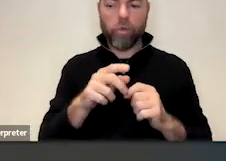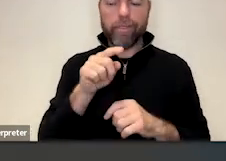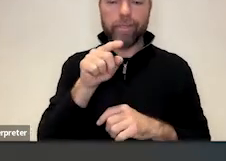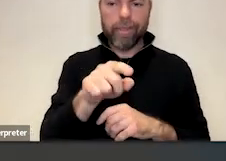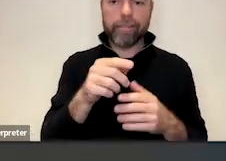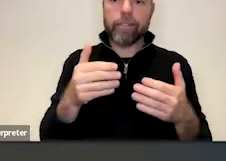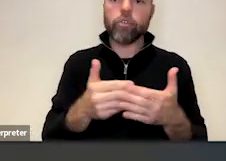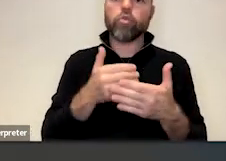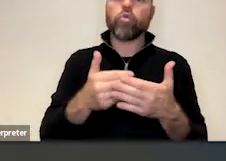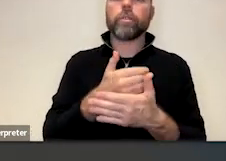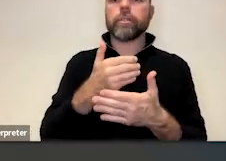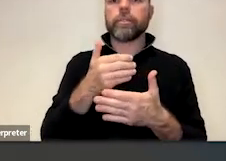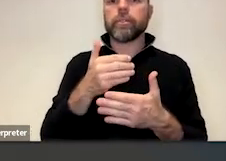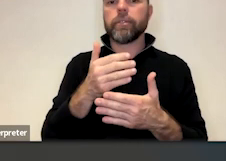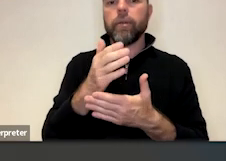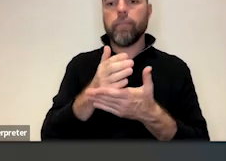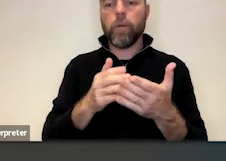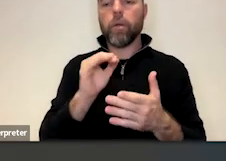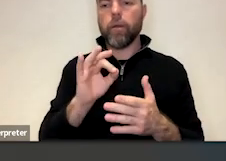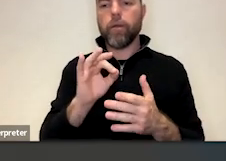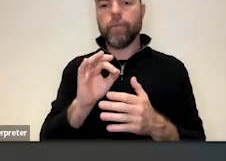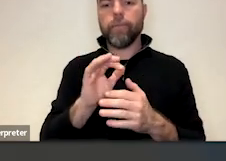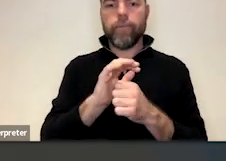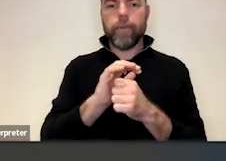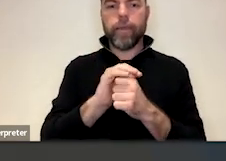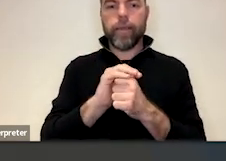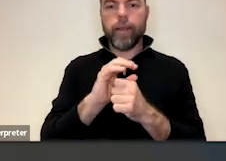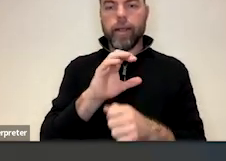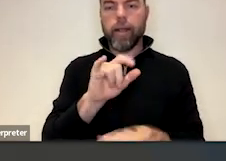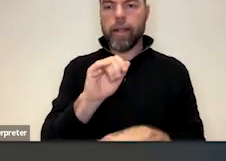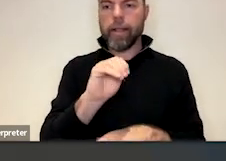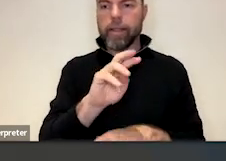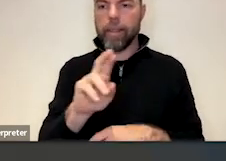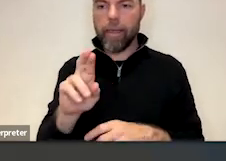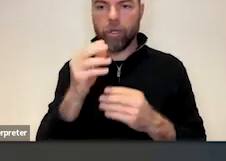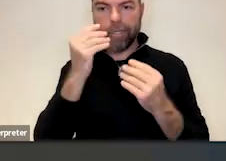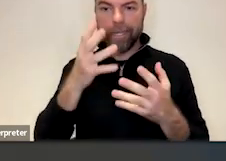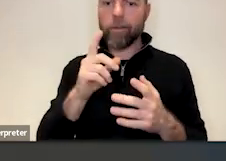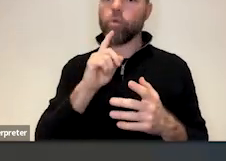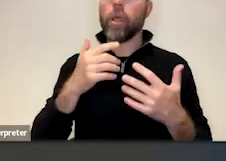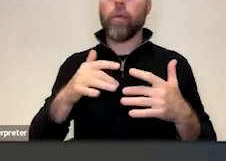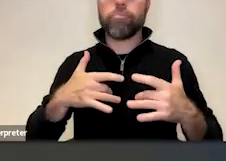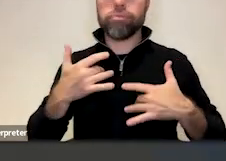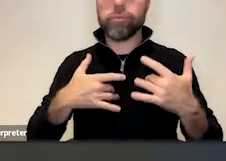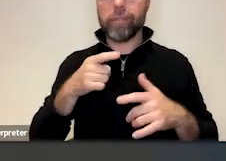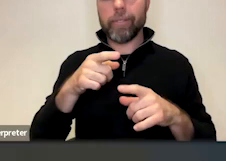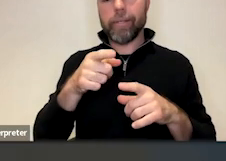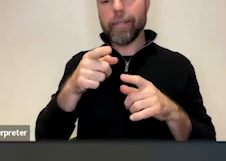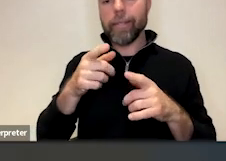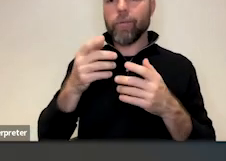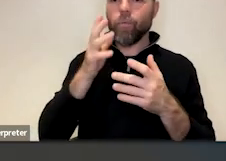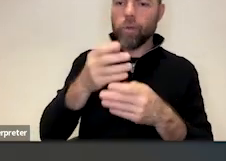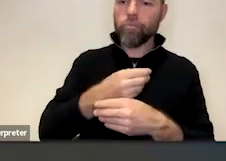the newest part of our ClimRR beta, and we're super excited about this because it's going to provide